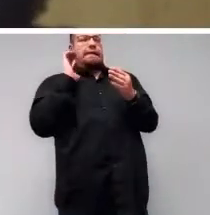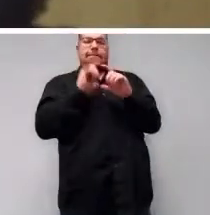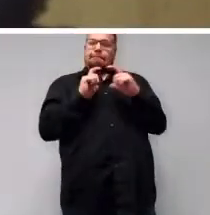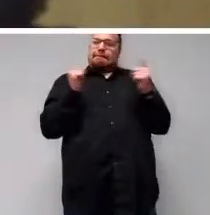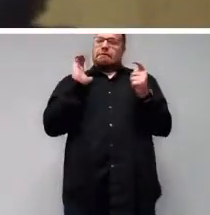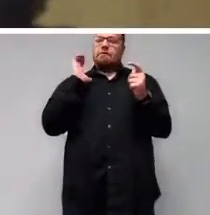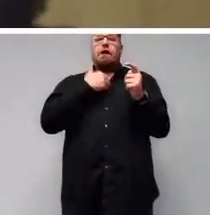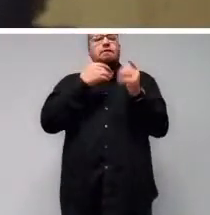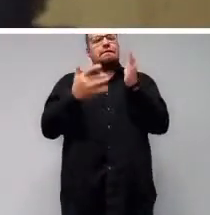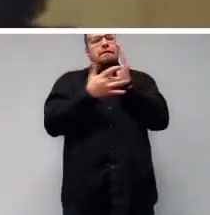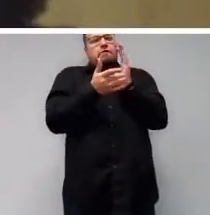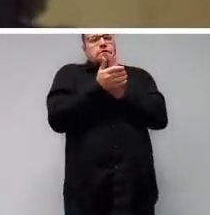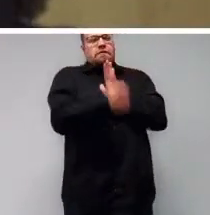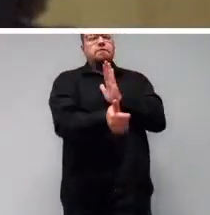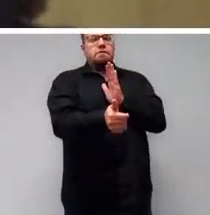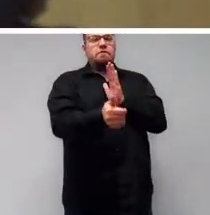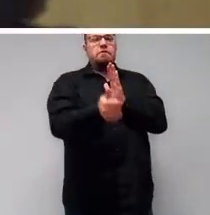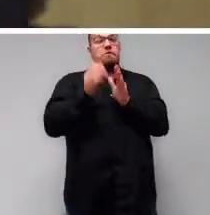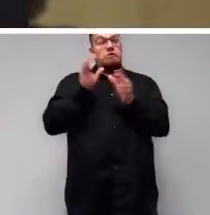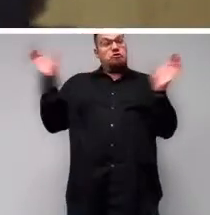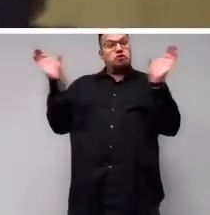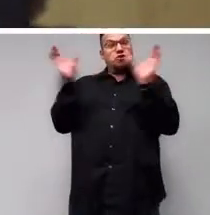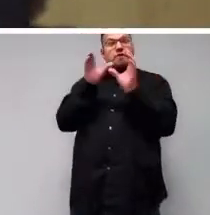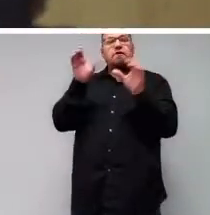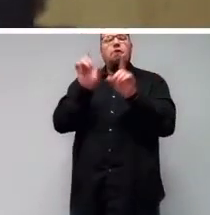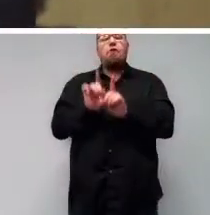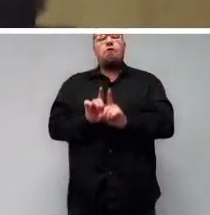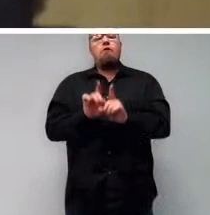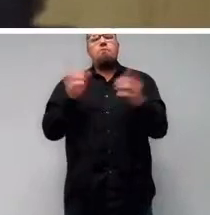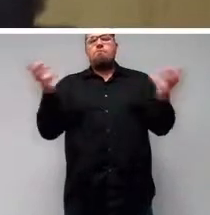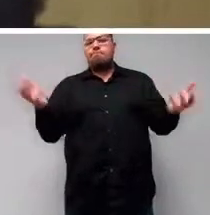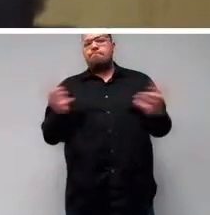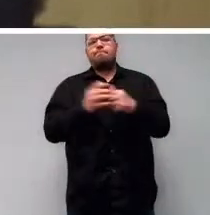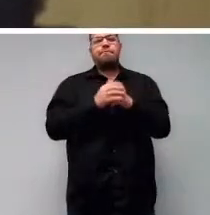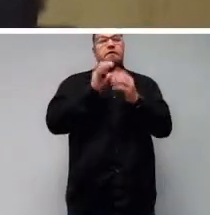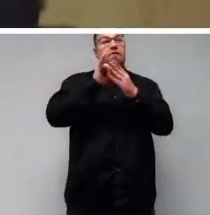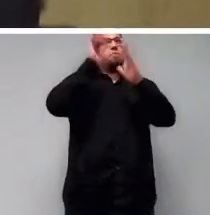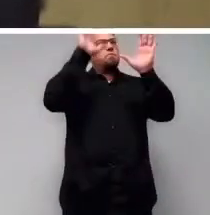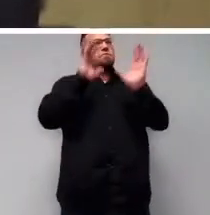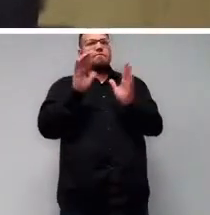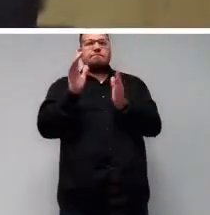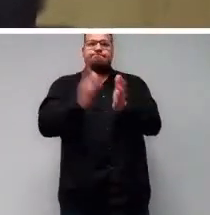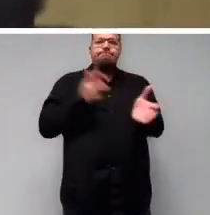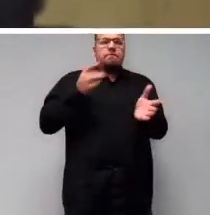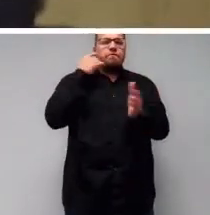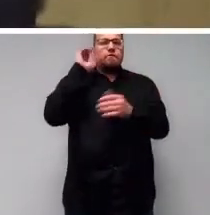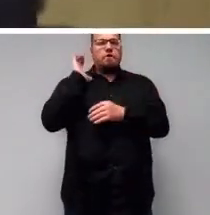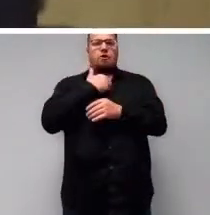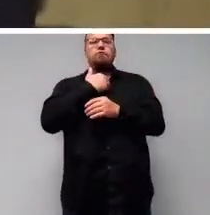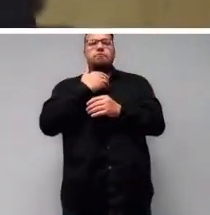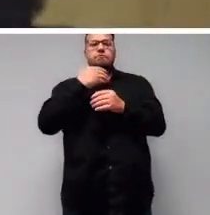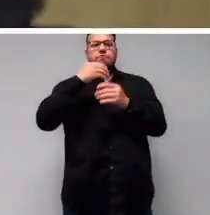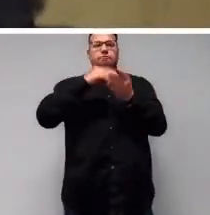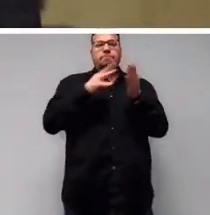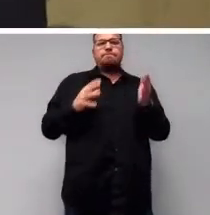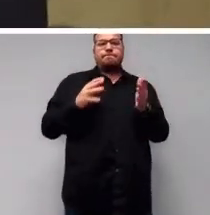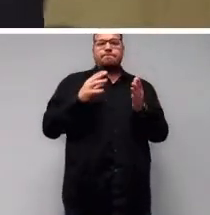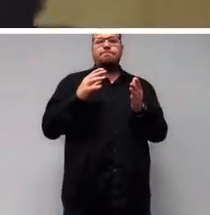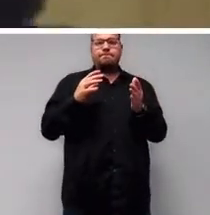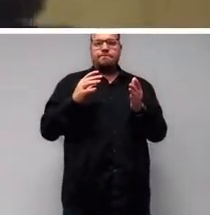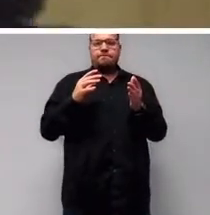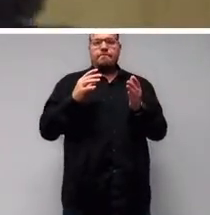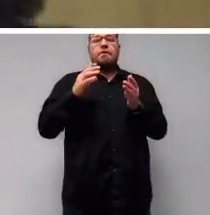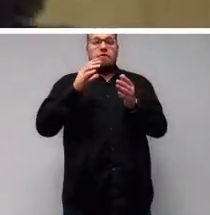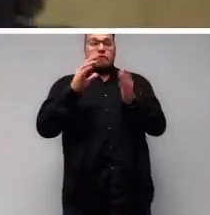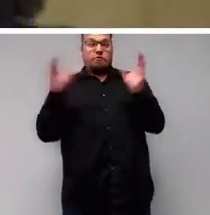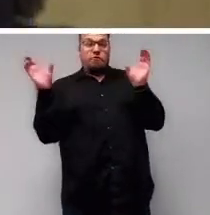here. The certifications also are a great advantage to our students. The